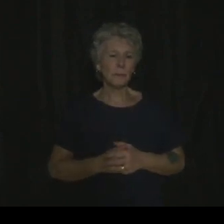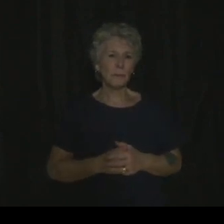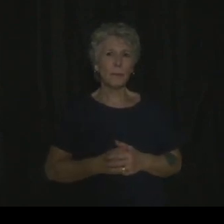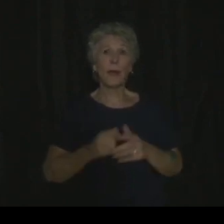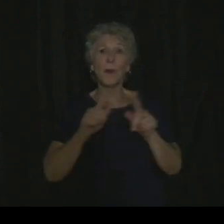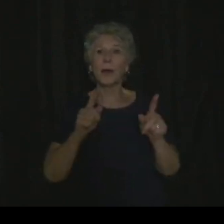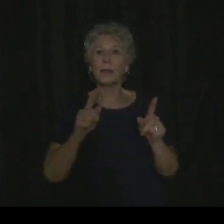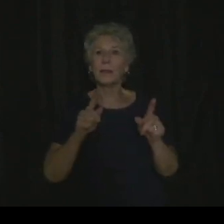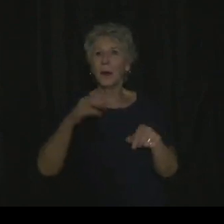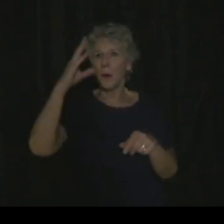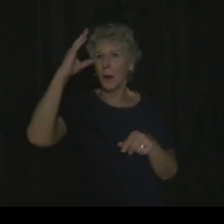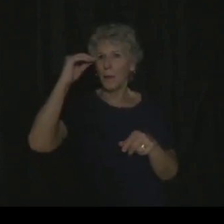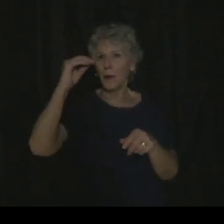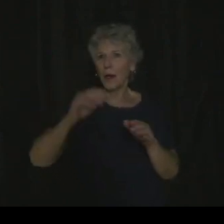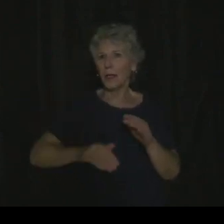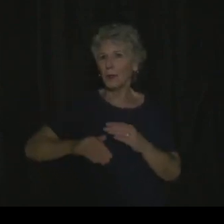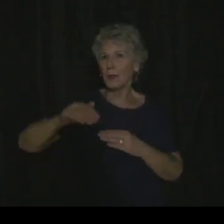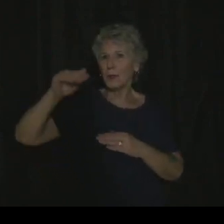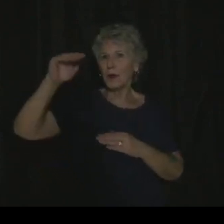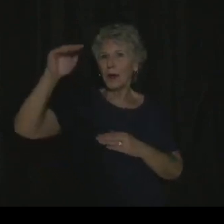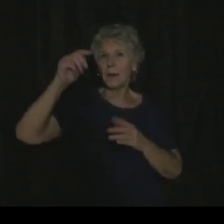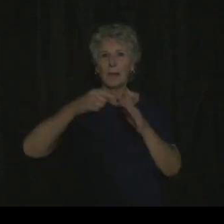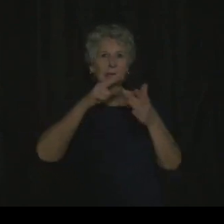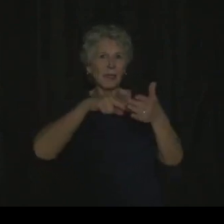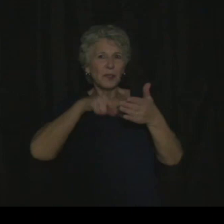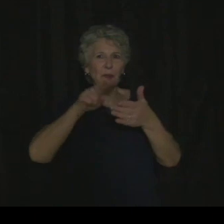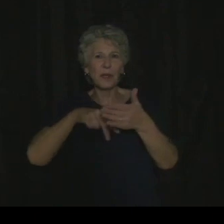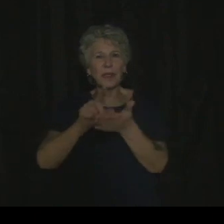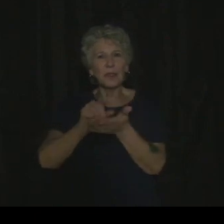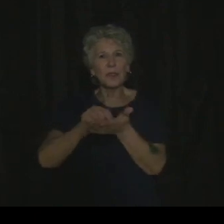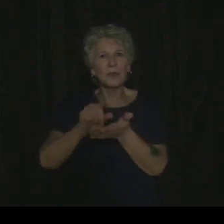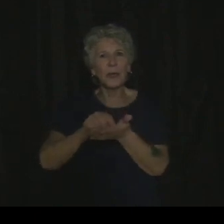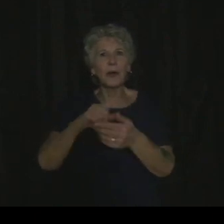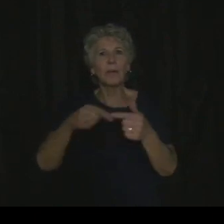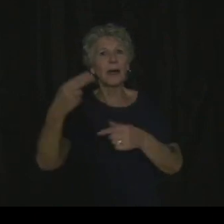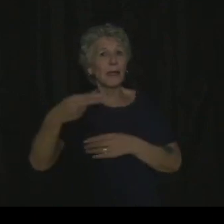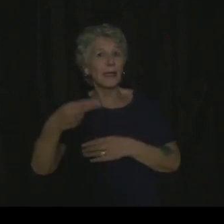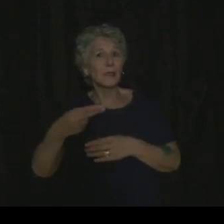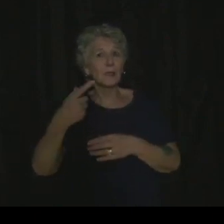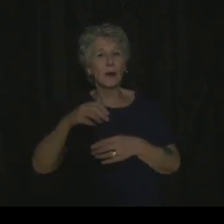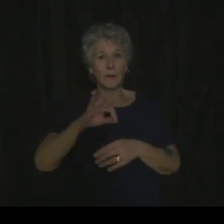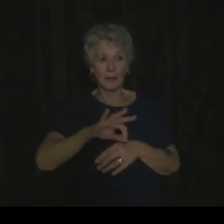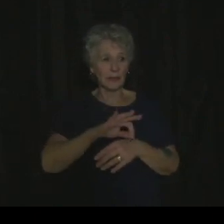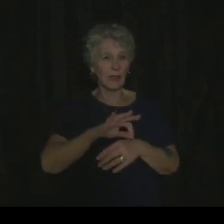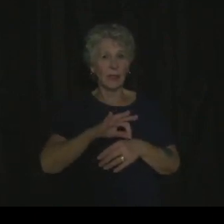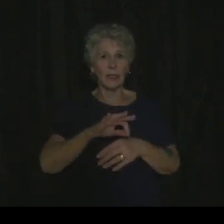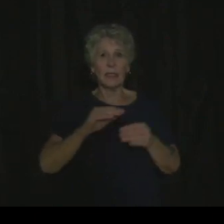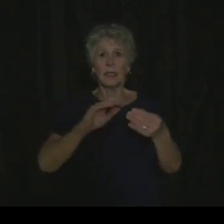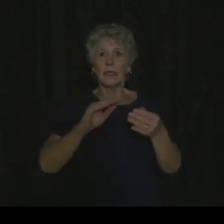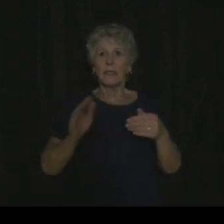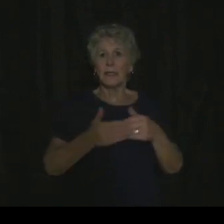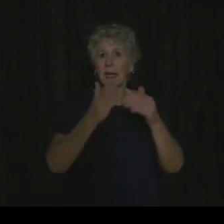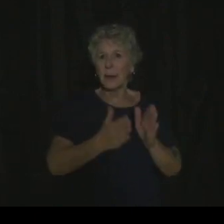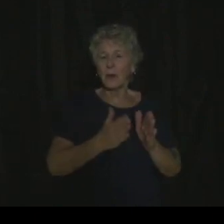But as he grew older, he began to read, and he read some newspaper accounts about the history of his neighborhood, and he read about how